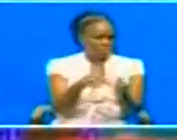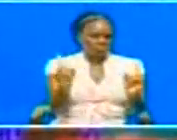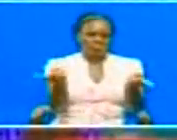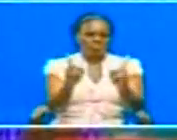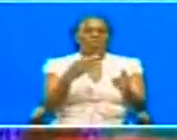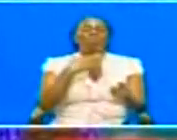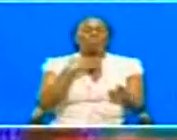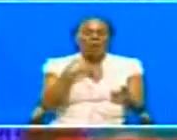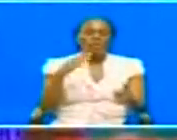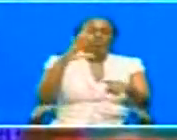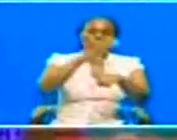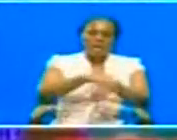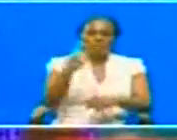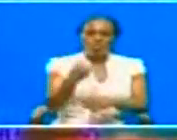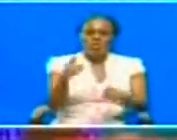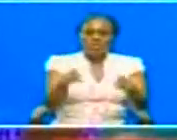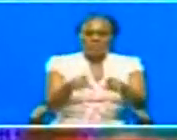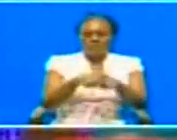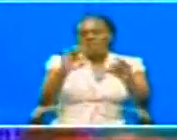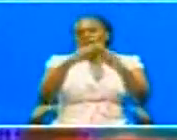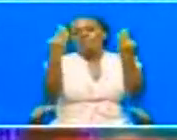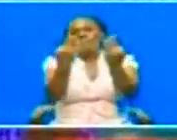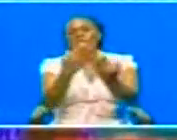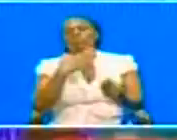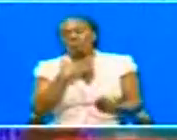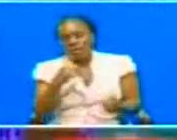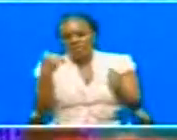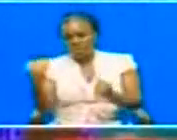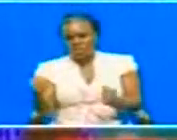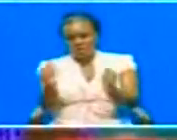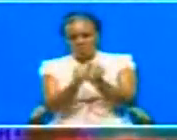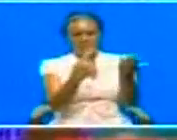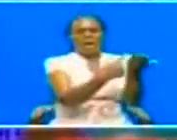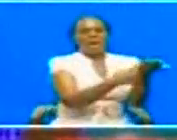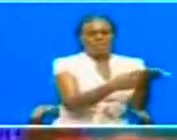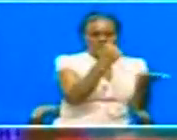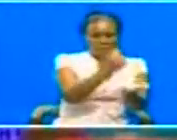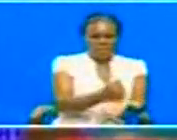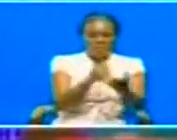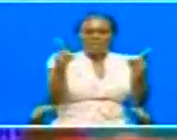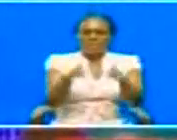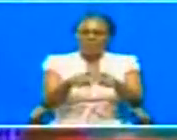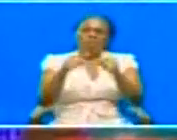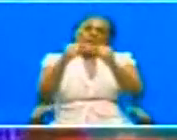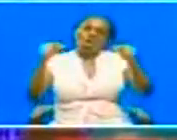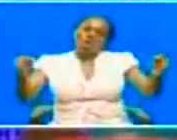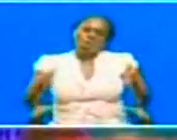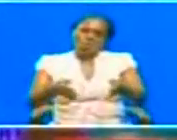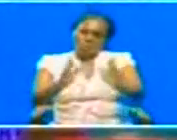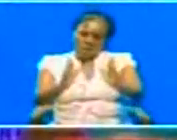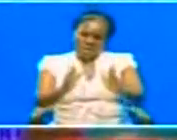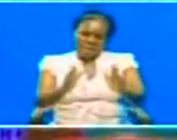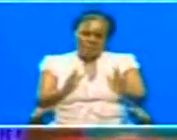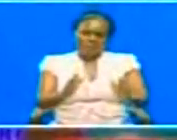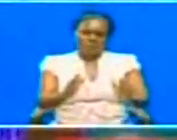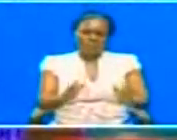want to just reach them. It's also to reach the families where children with albinism are there. Absolutely. And I think it's a long way. We have a long way to